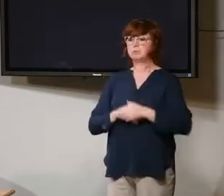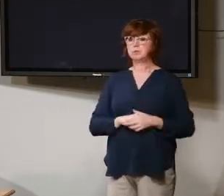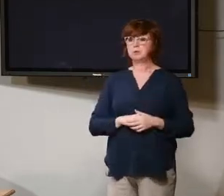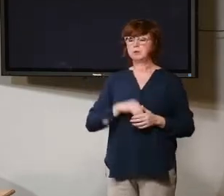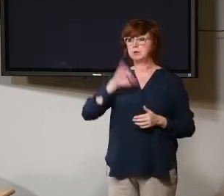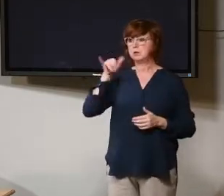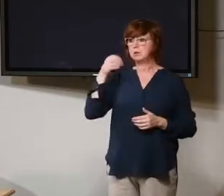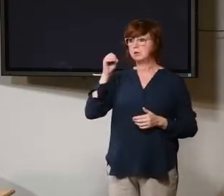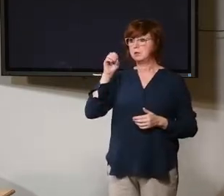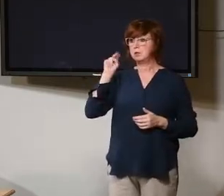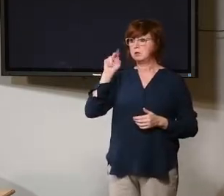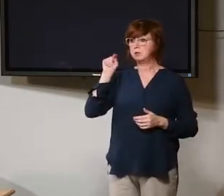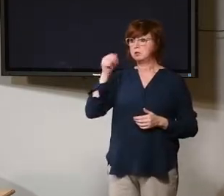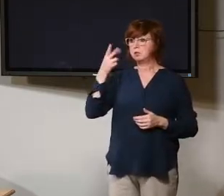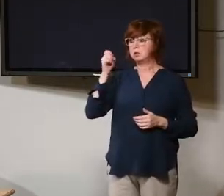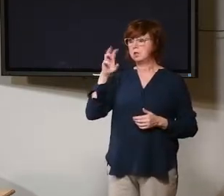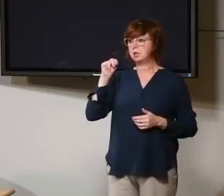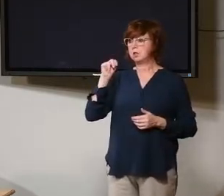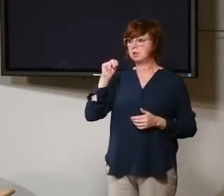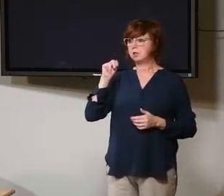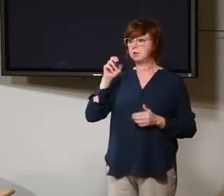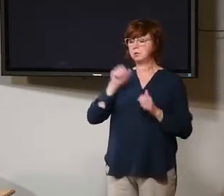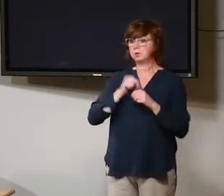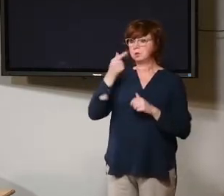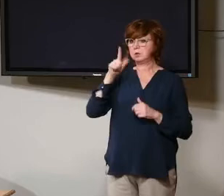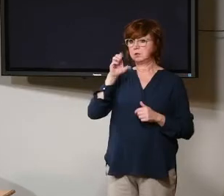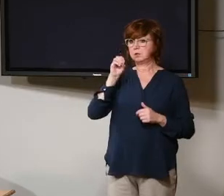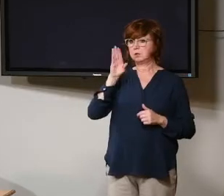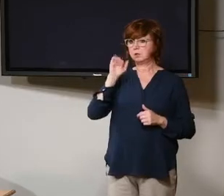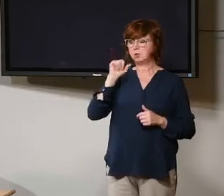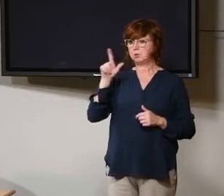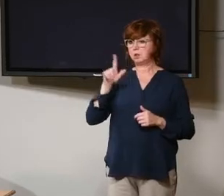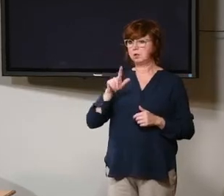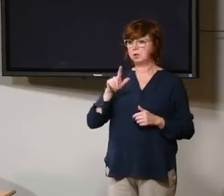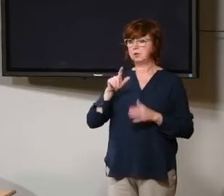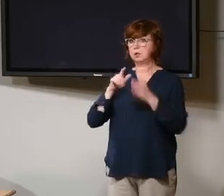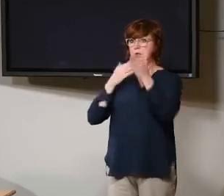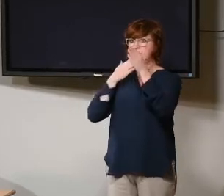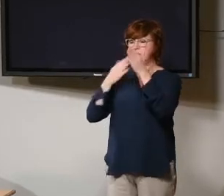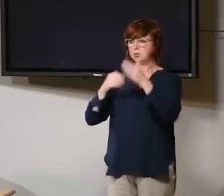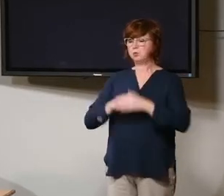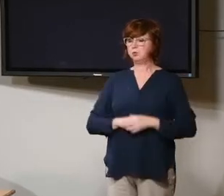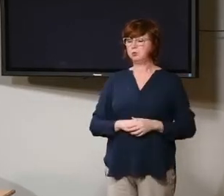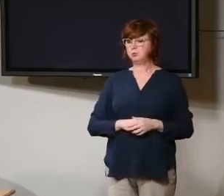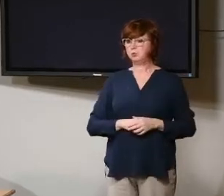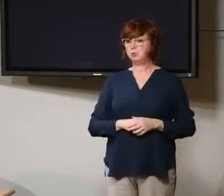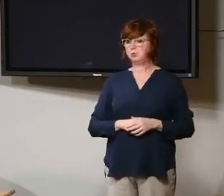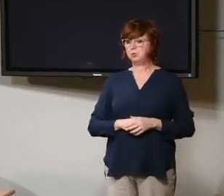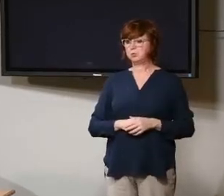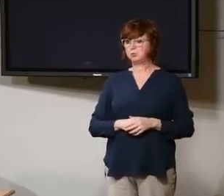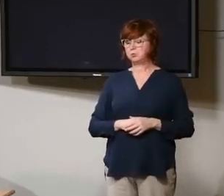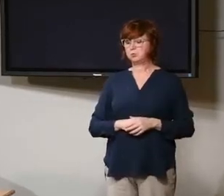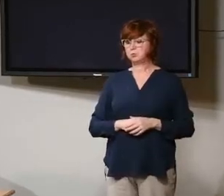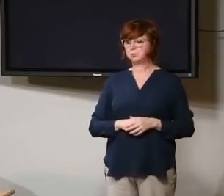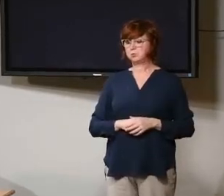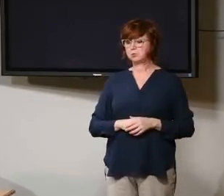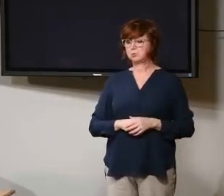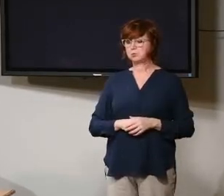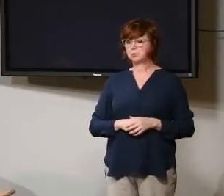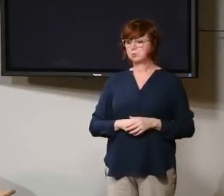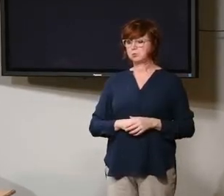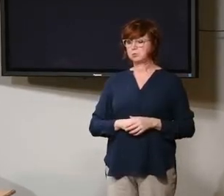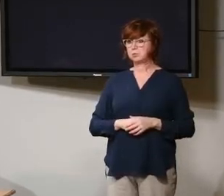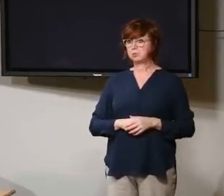have Jonathan Guignard with Global. Oh, yeah, thanks for taking the call. Just having